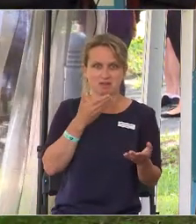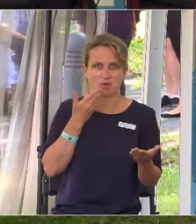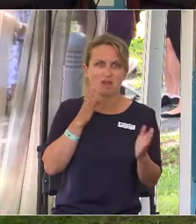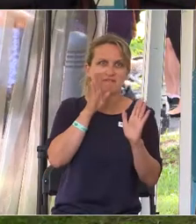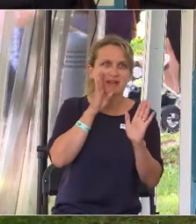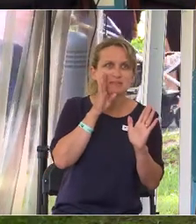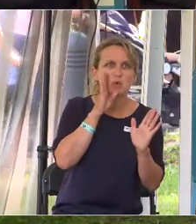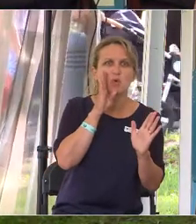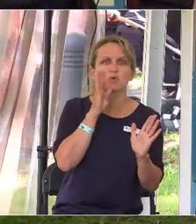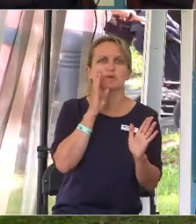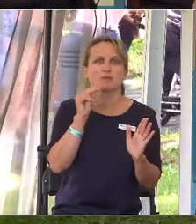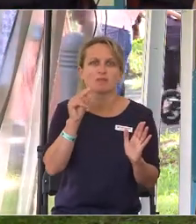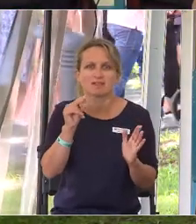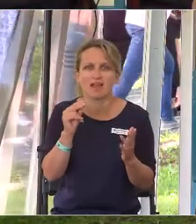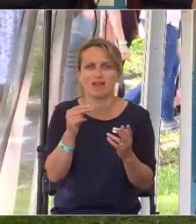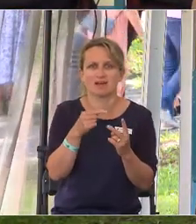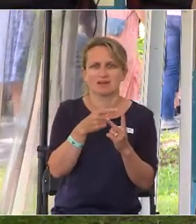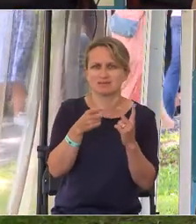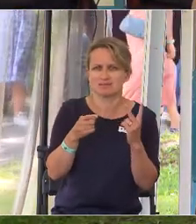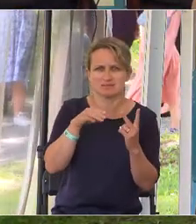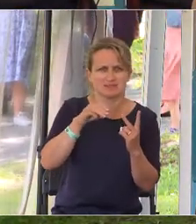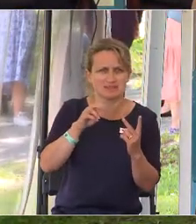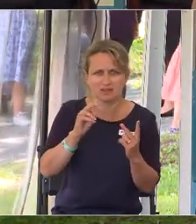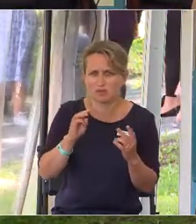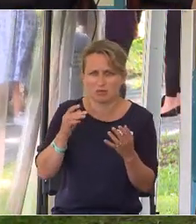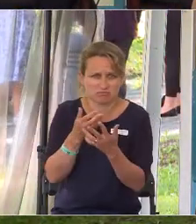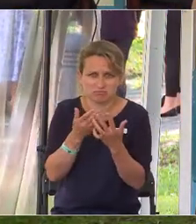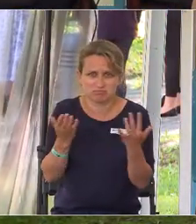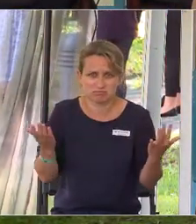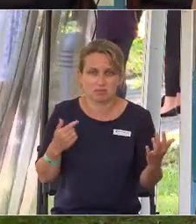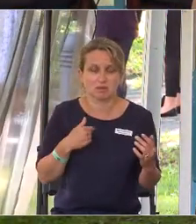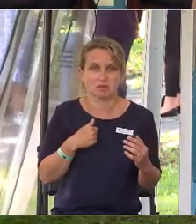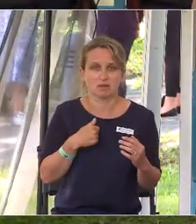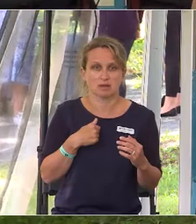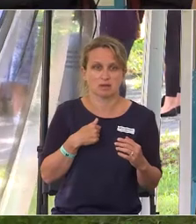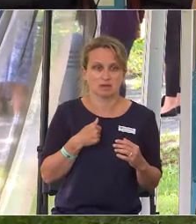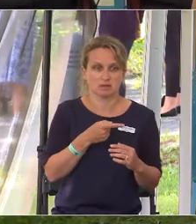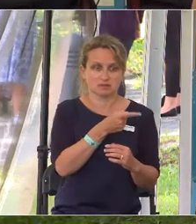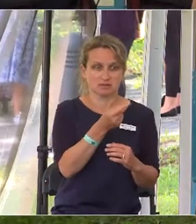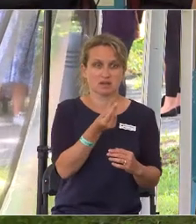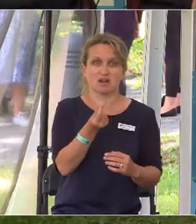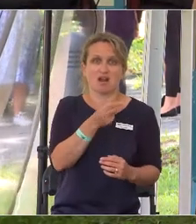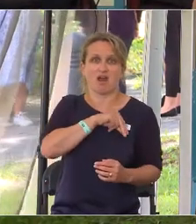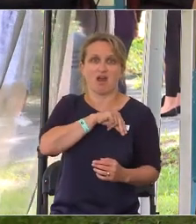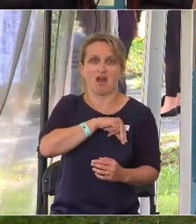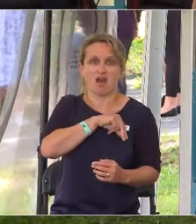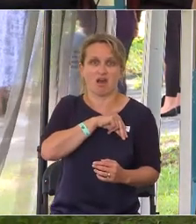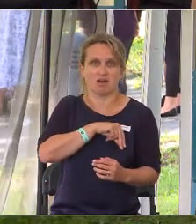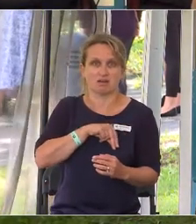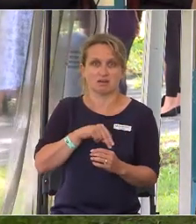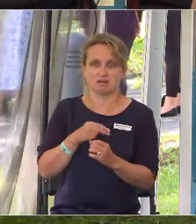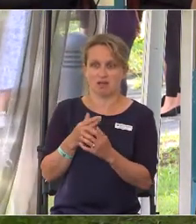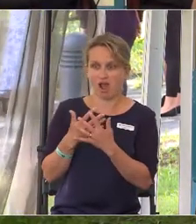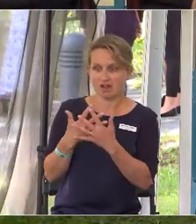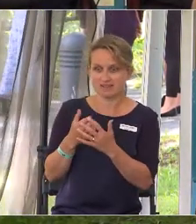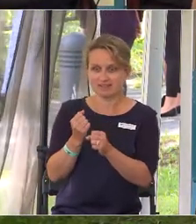people that could have been, so on and so forth, dictate what the internet is used for. And like Peter said, we make money on self-activity. We